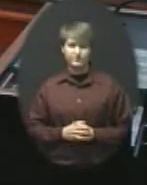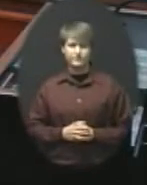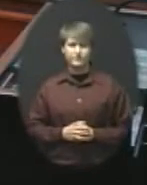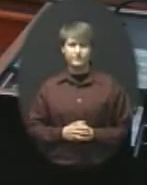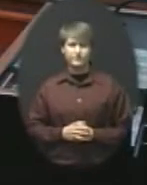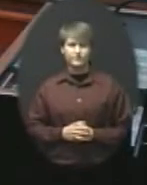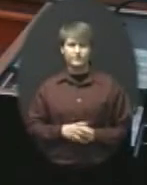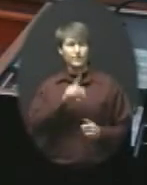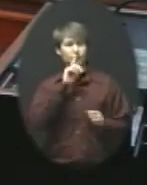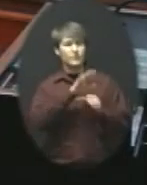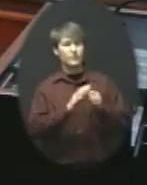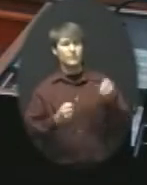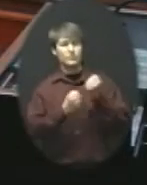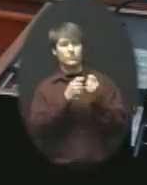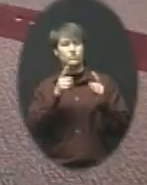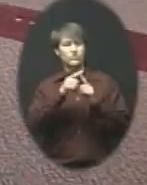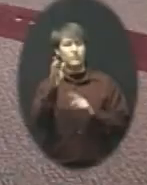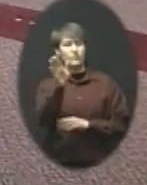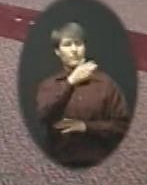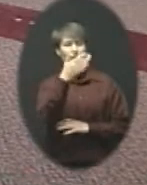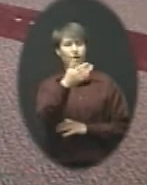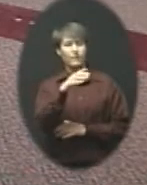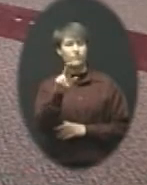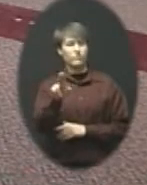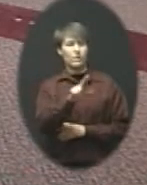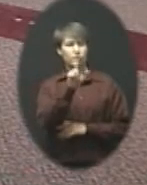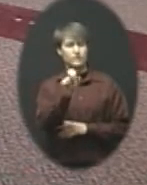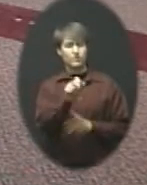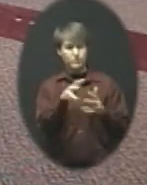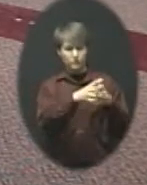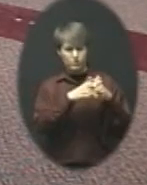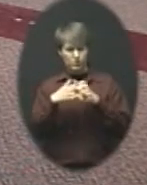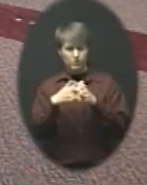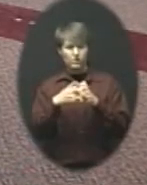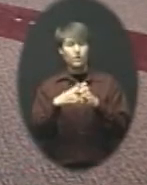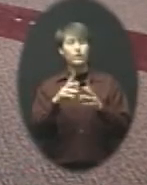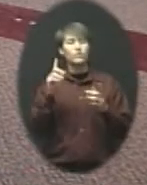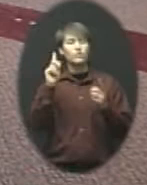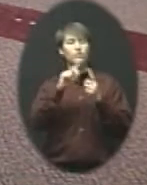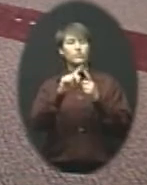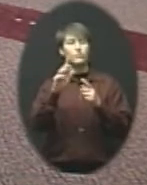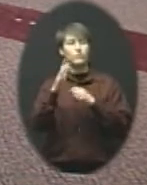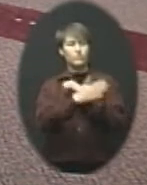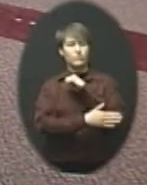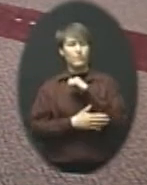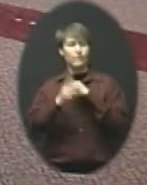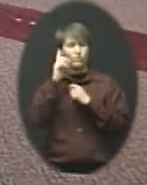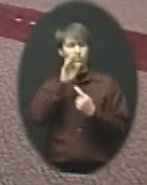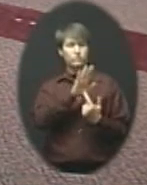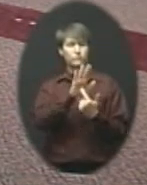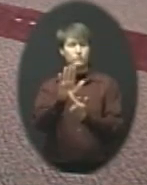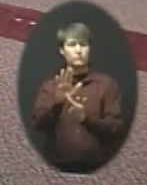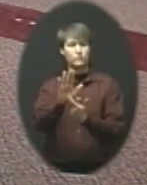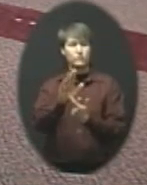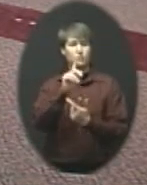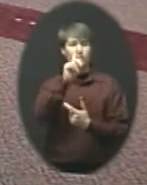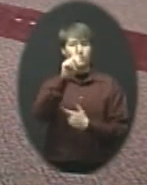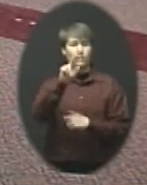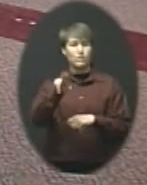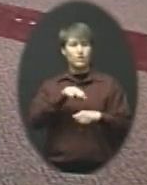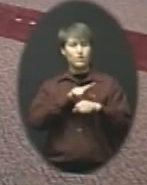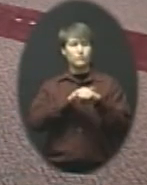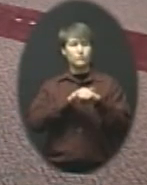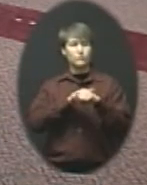I pledge allegiance to the flag of the United States of America and to the republic for which it stands,